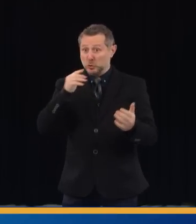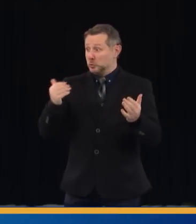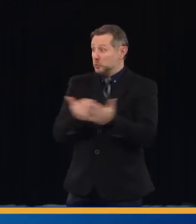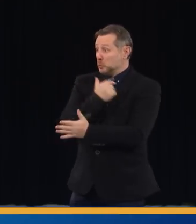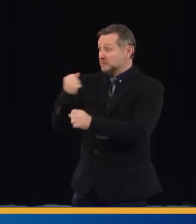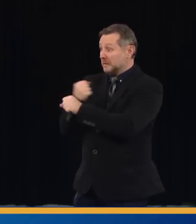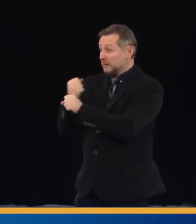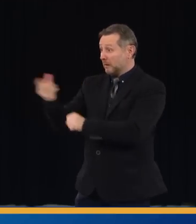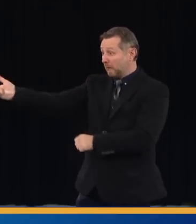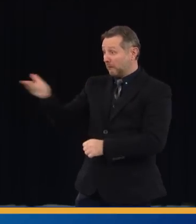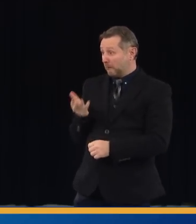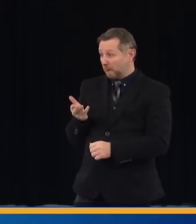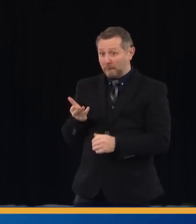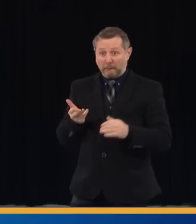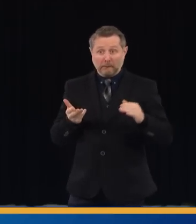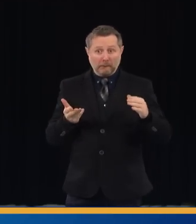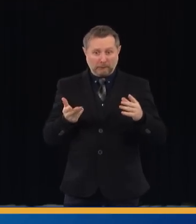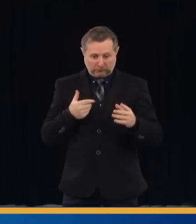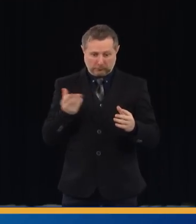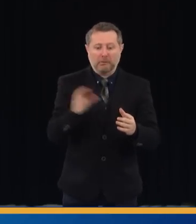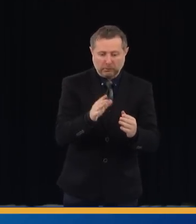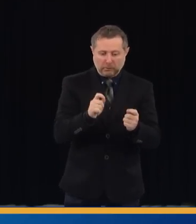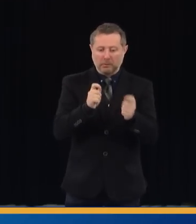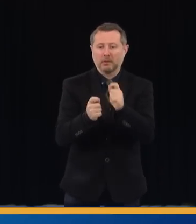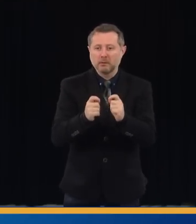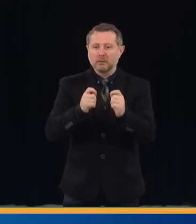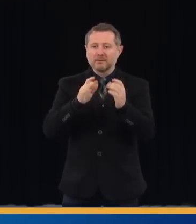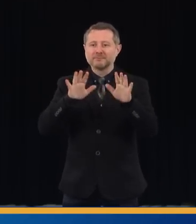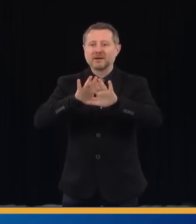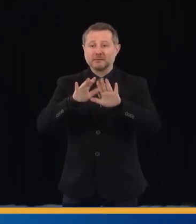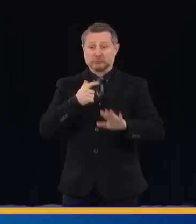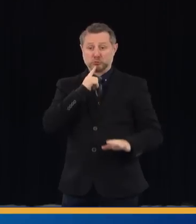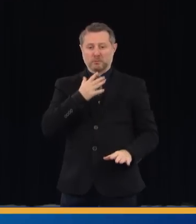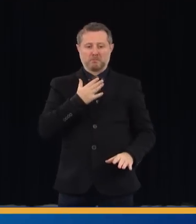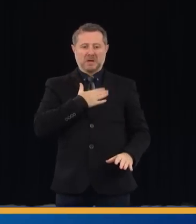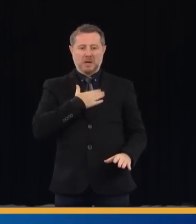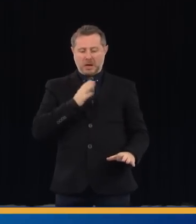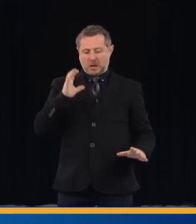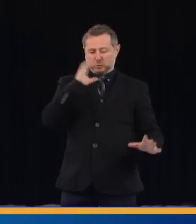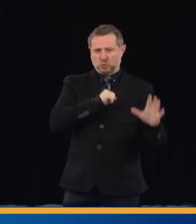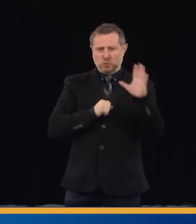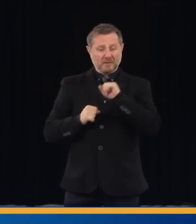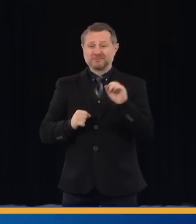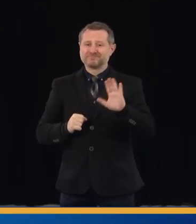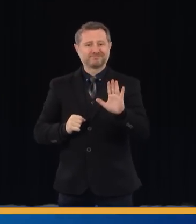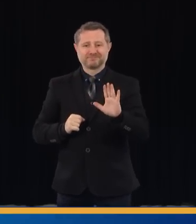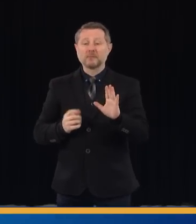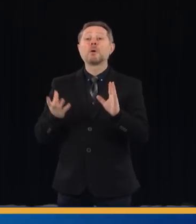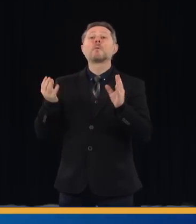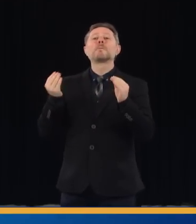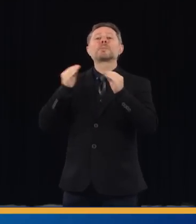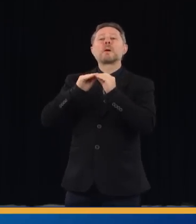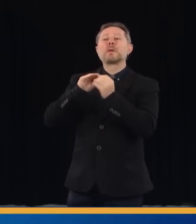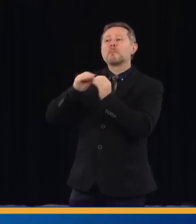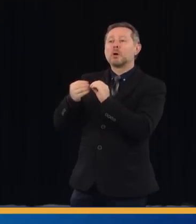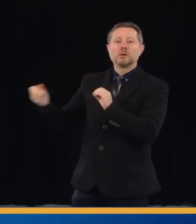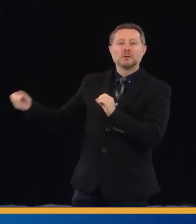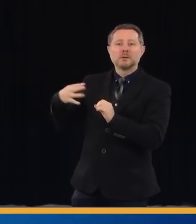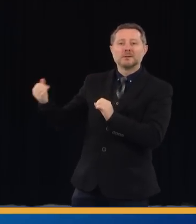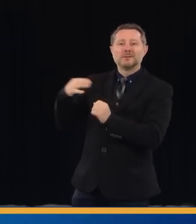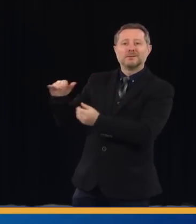they started with assumptions and presumptions. And then the more data that comes in either affirms